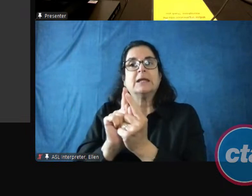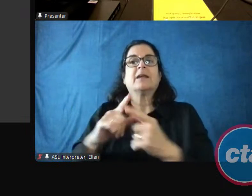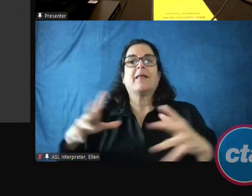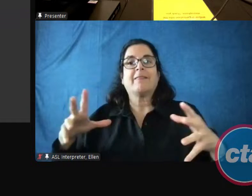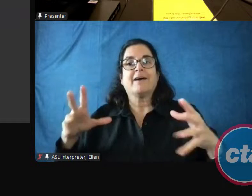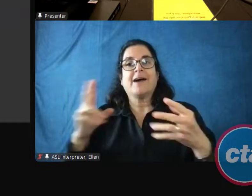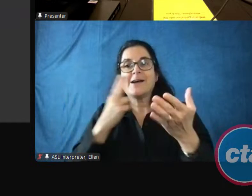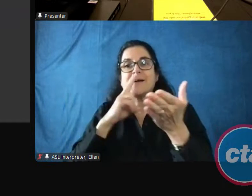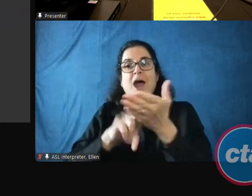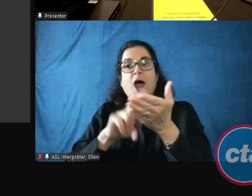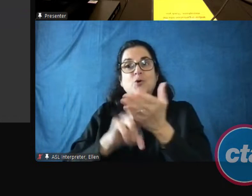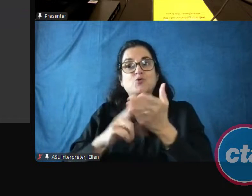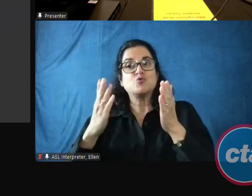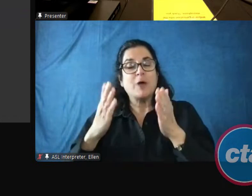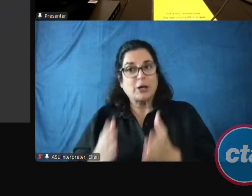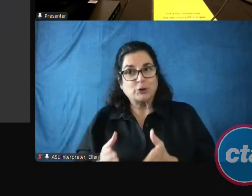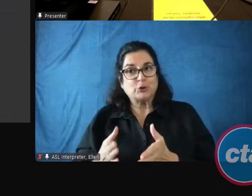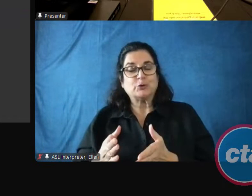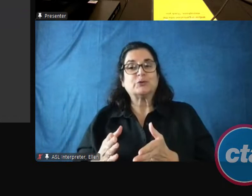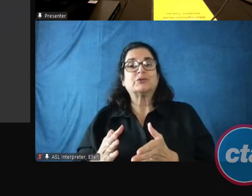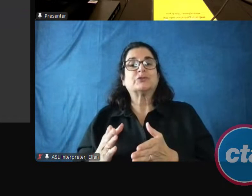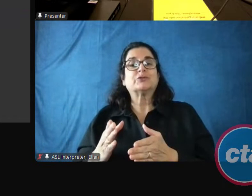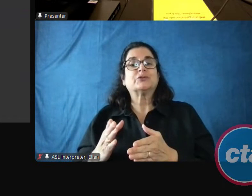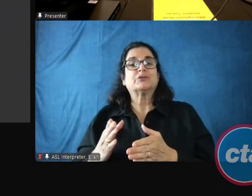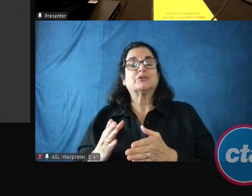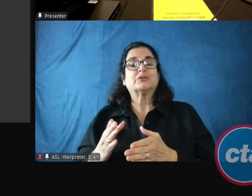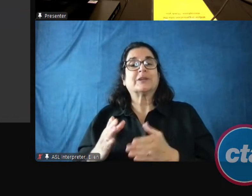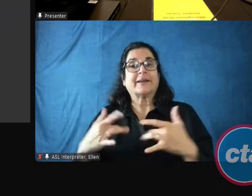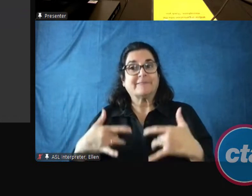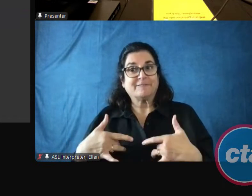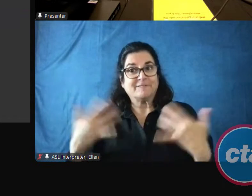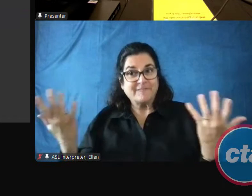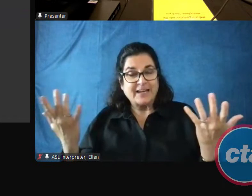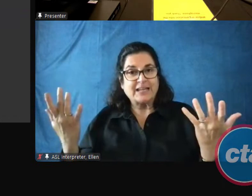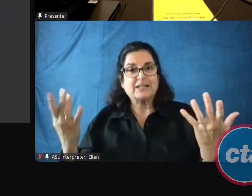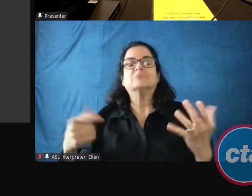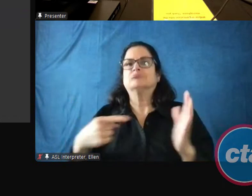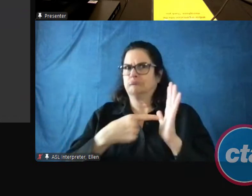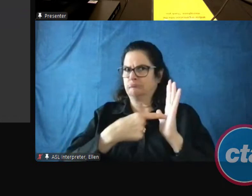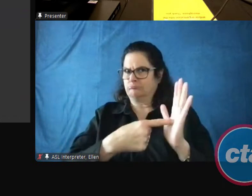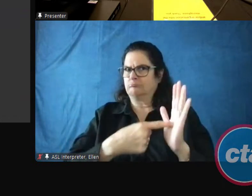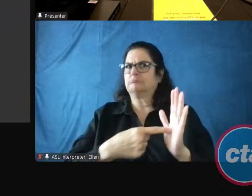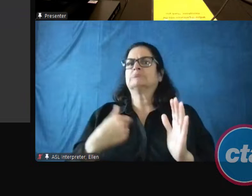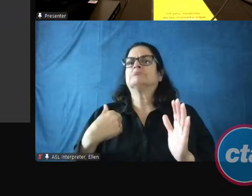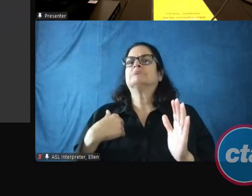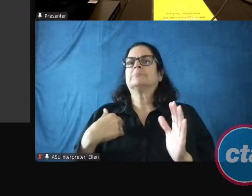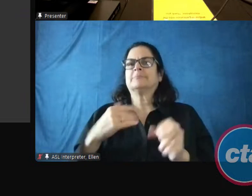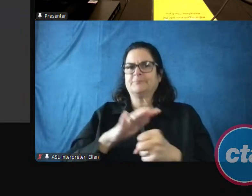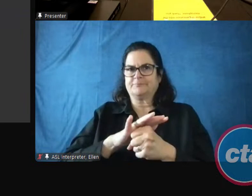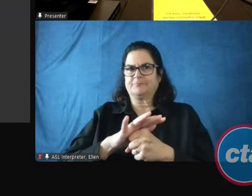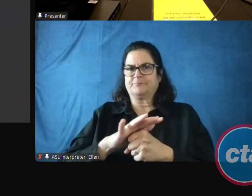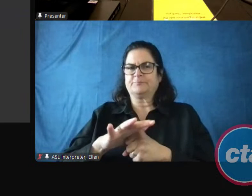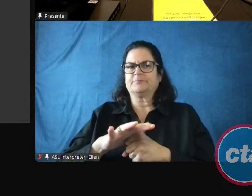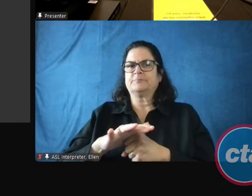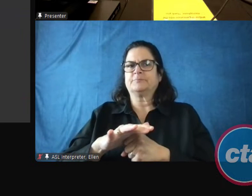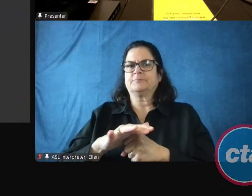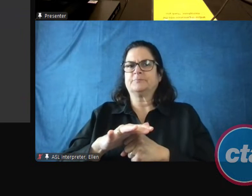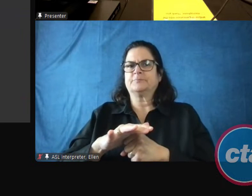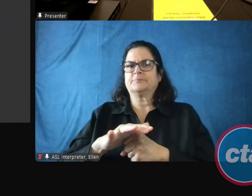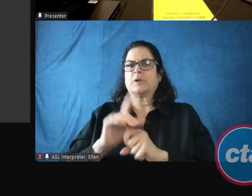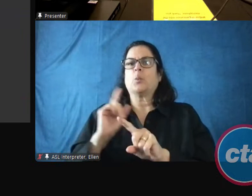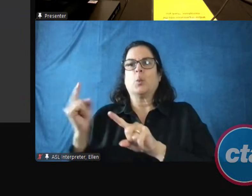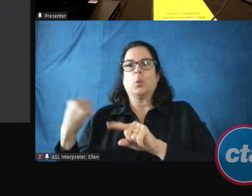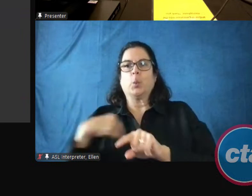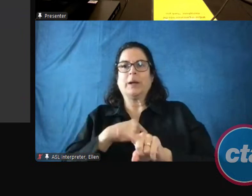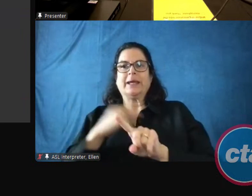have high participation of DVEs and SBEs on that build out, and attended the Illinois Hispanic Chamber Membership Breakfast.